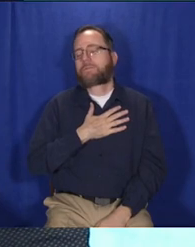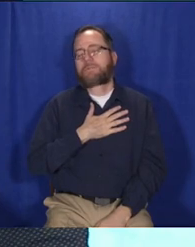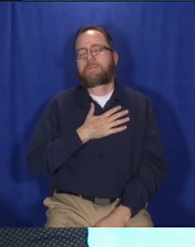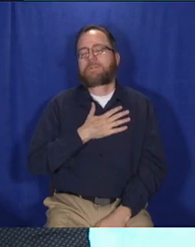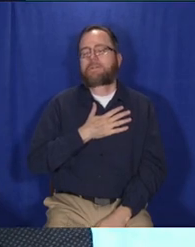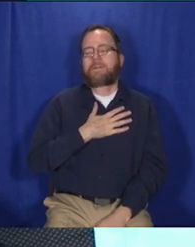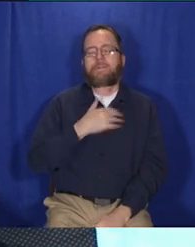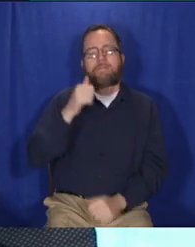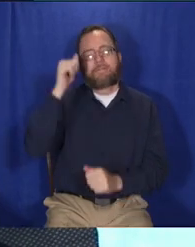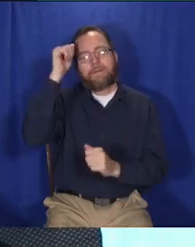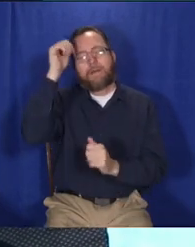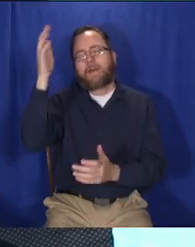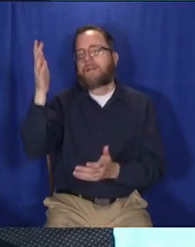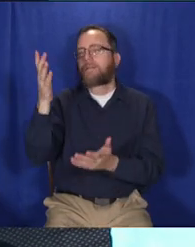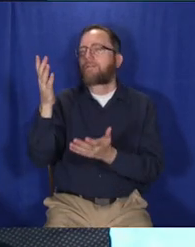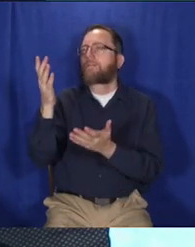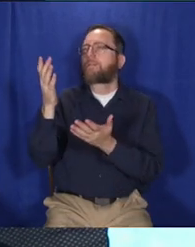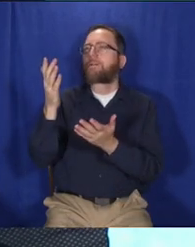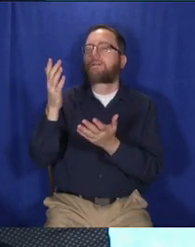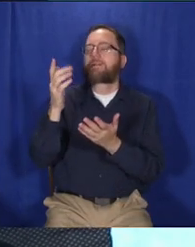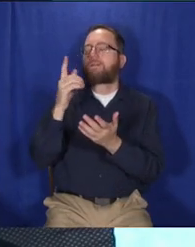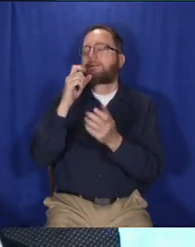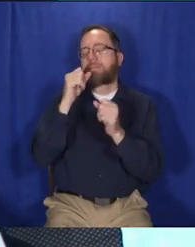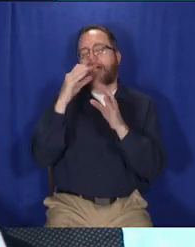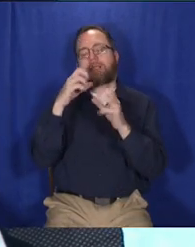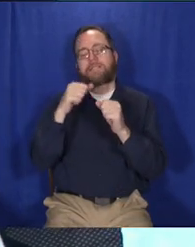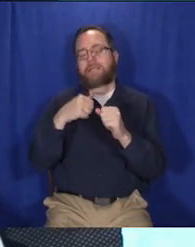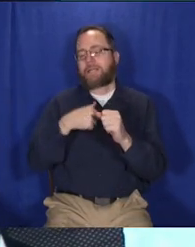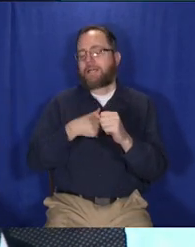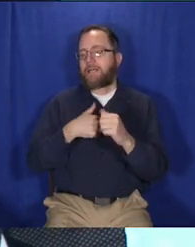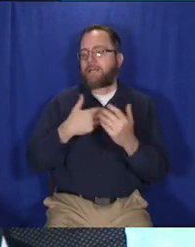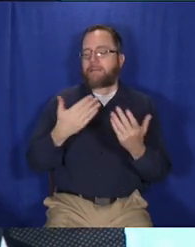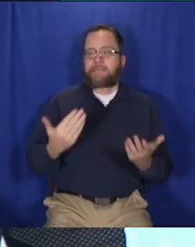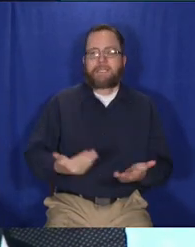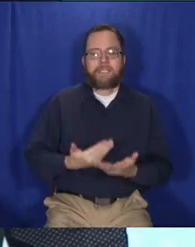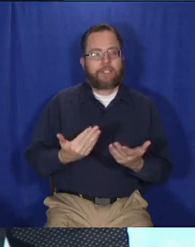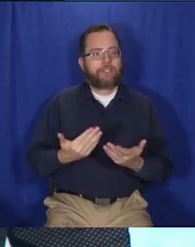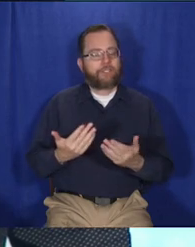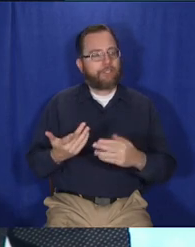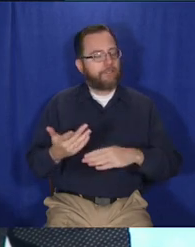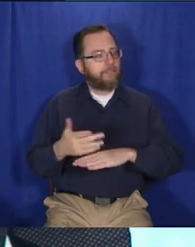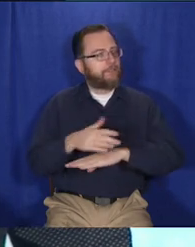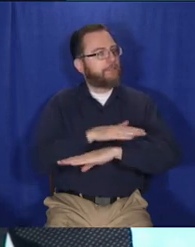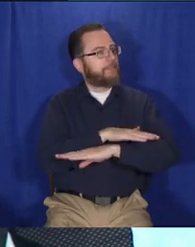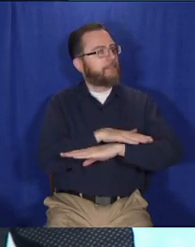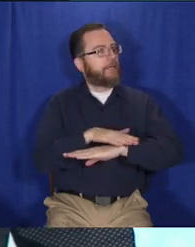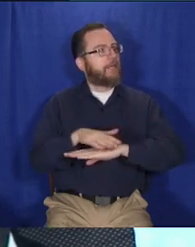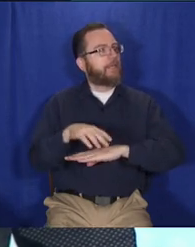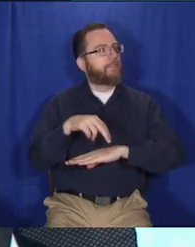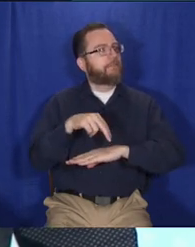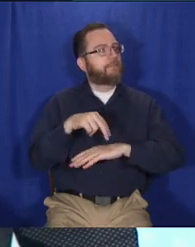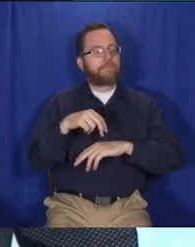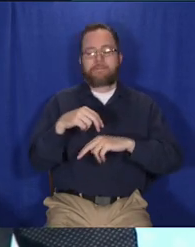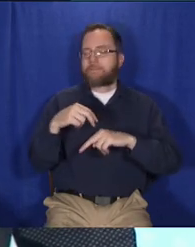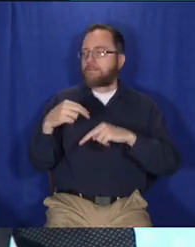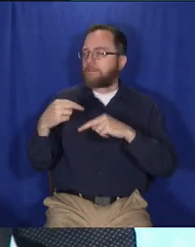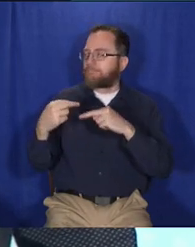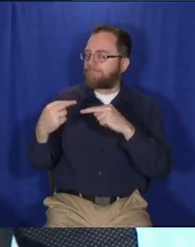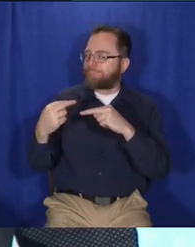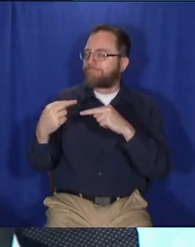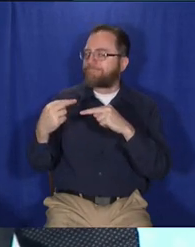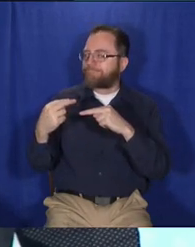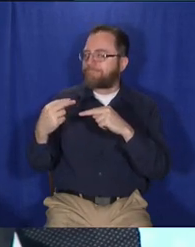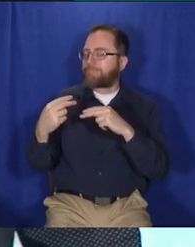Father, just it's amazing for me to stand on this stage looking at Bettina, looking at this family, because we